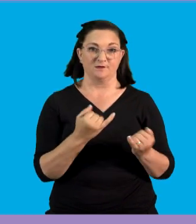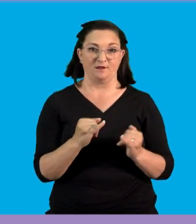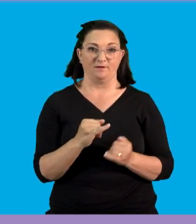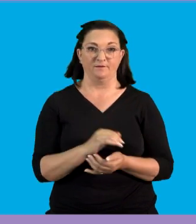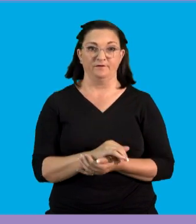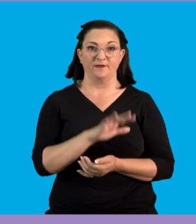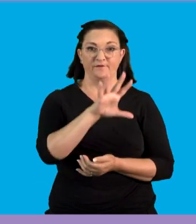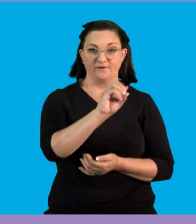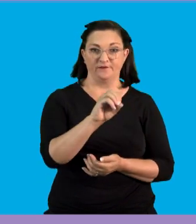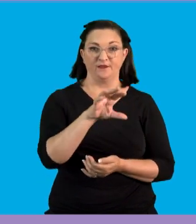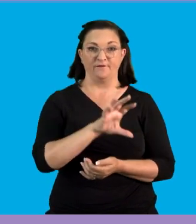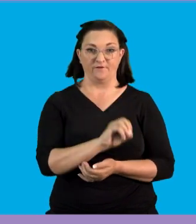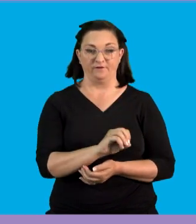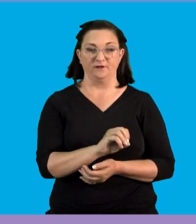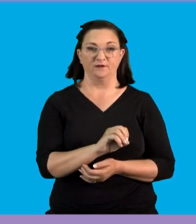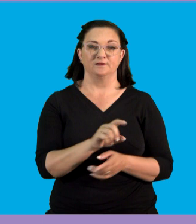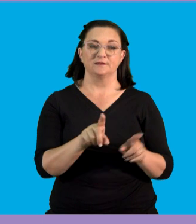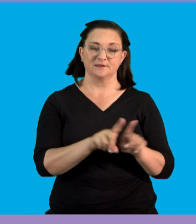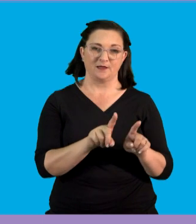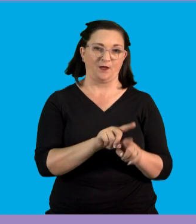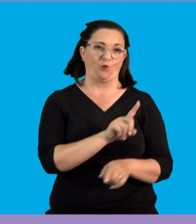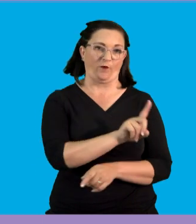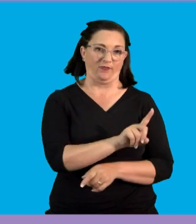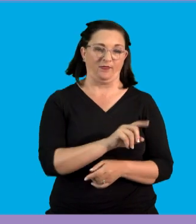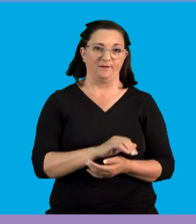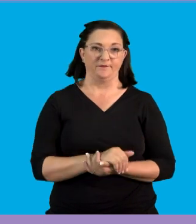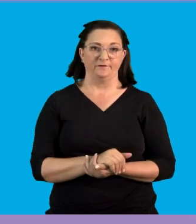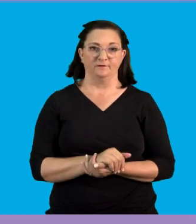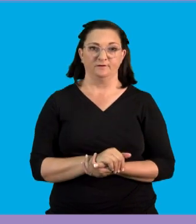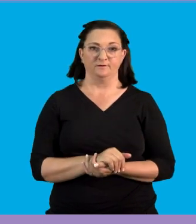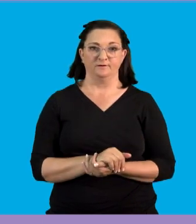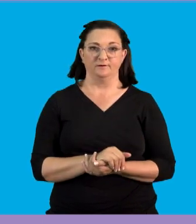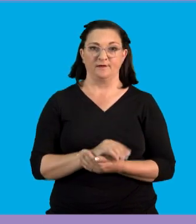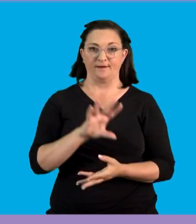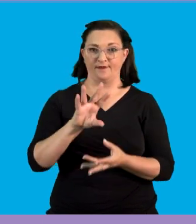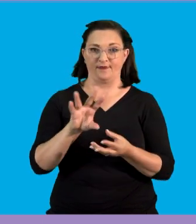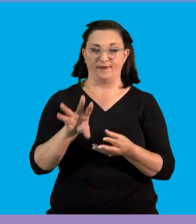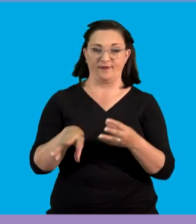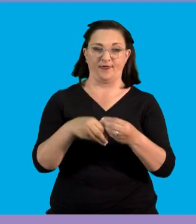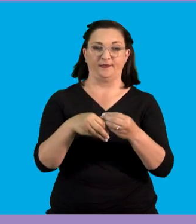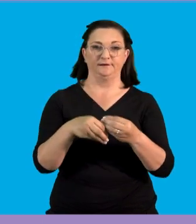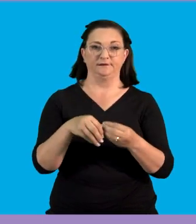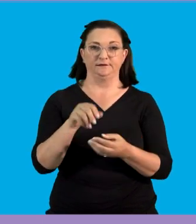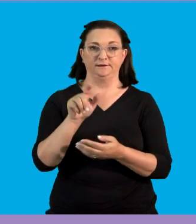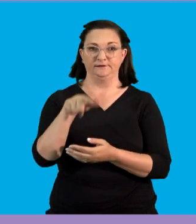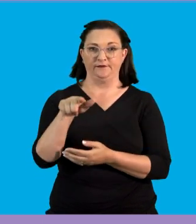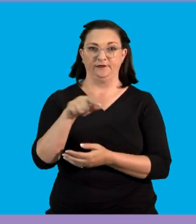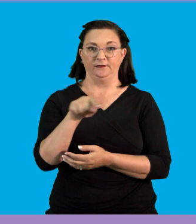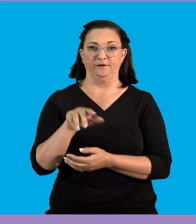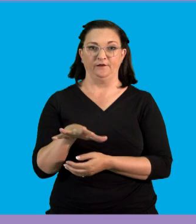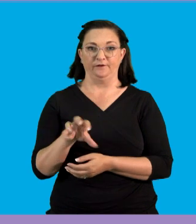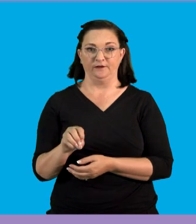that 50/50 is the same as 1. And when we add that to